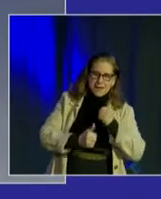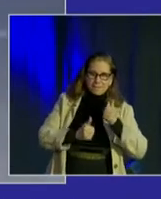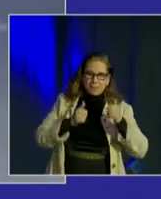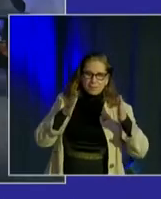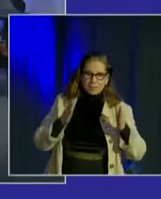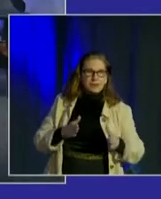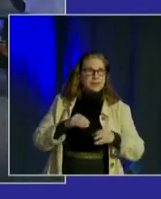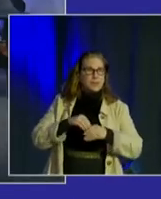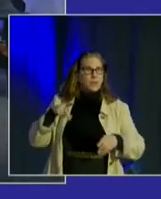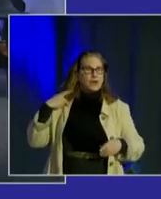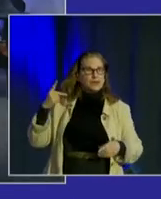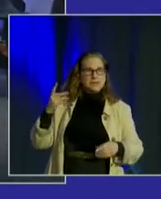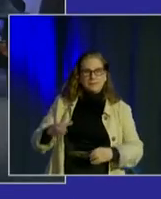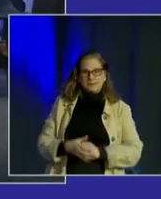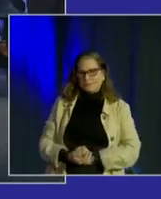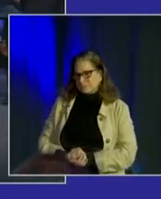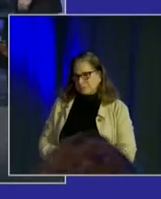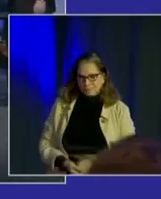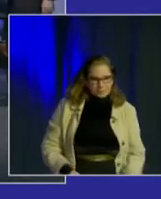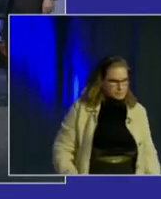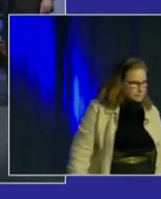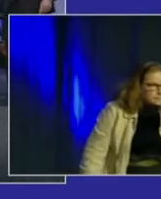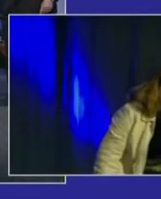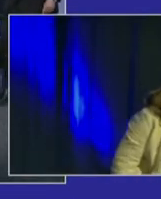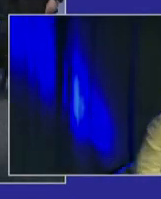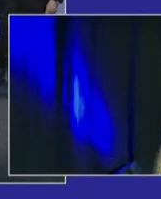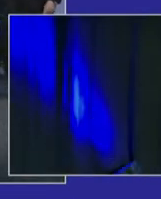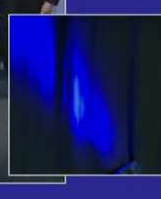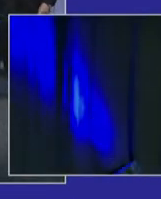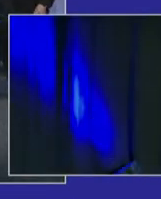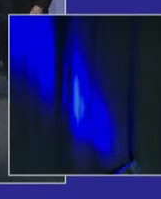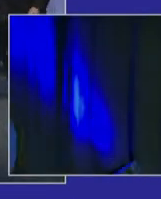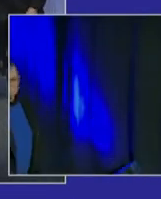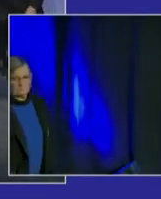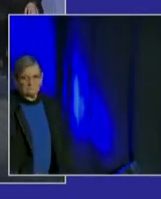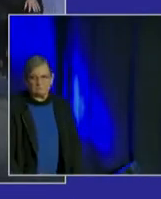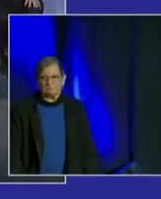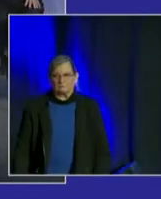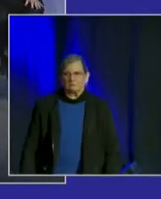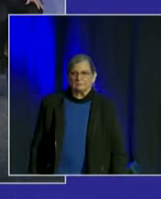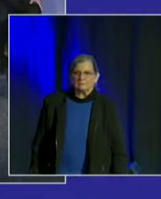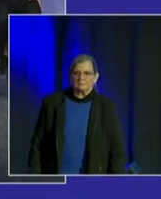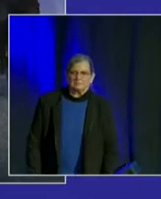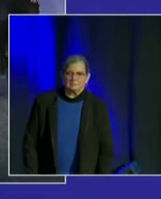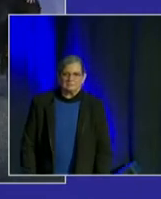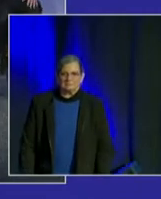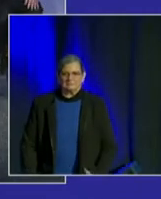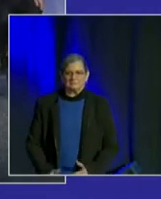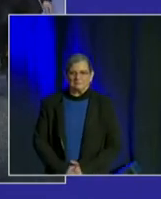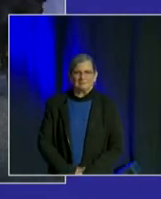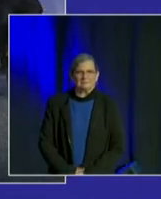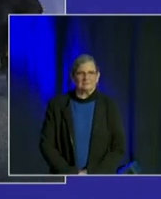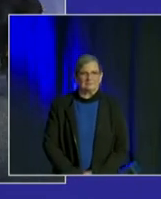Thank you, Deputy Mayor. We are going to go next to the Deputy Mayor for Health and Human Services, Wayne Turnage.